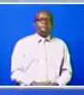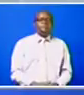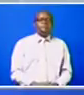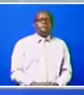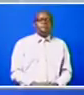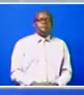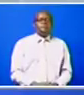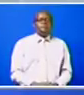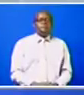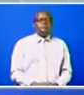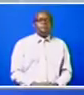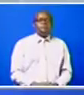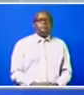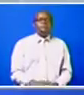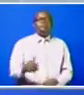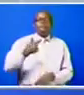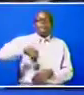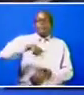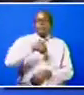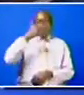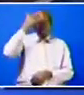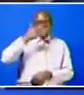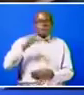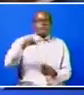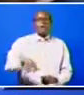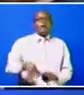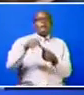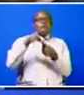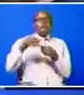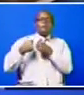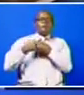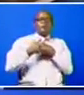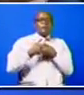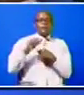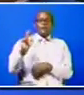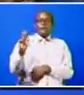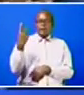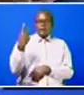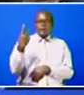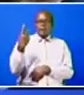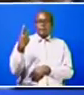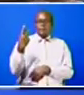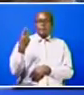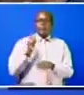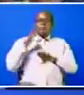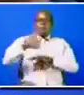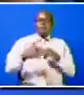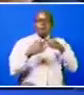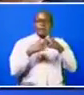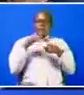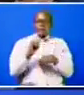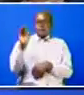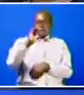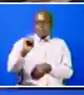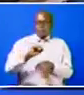forward. We face a unique funding challenge in Kenya, where over 90%